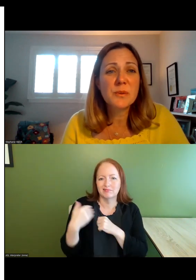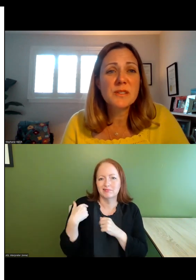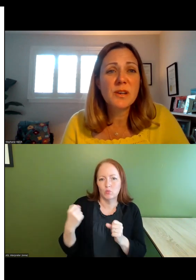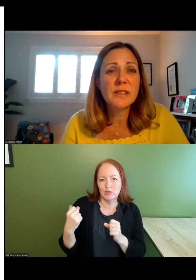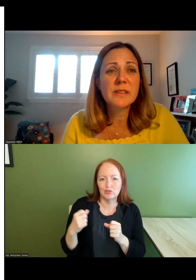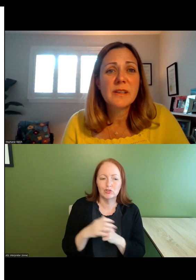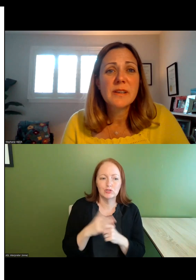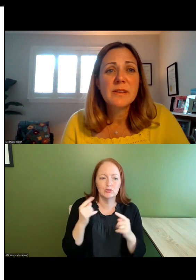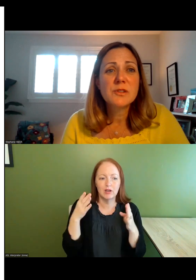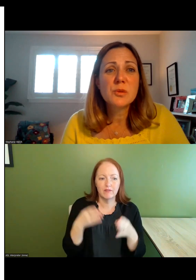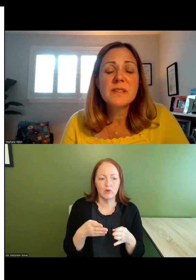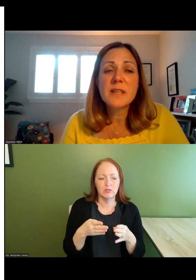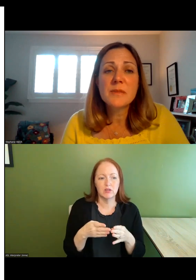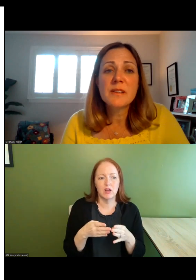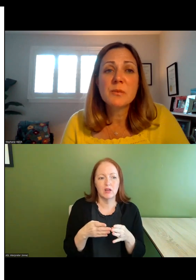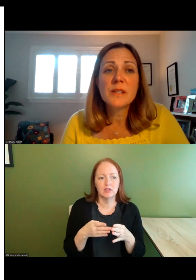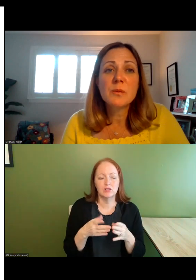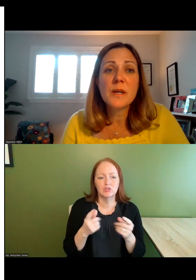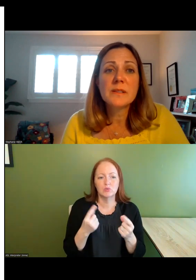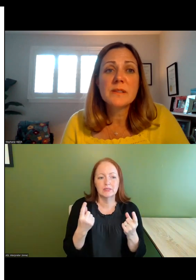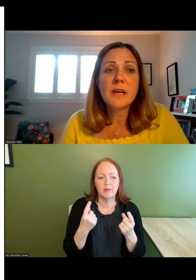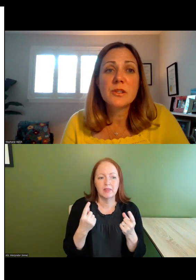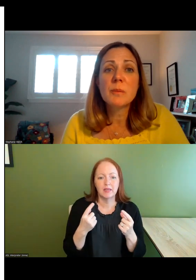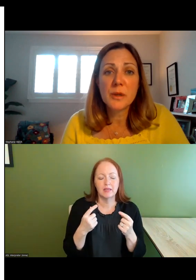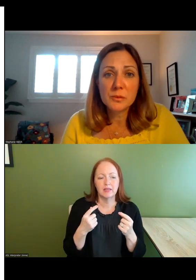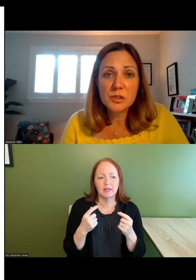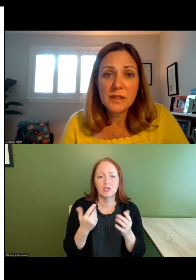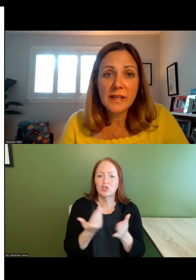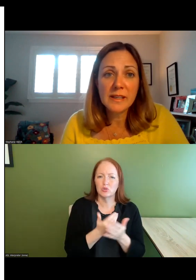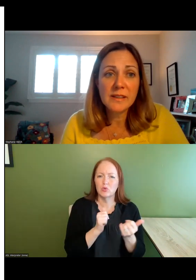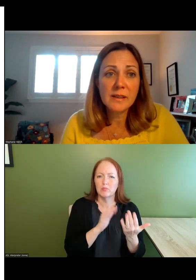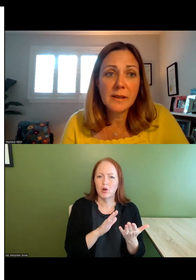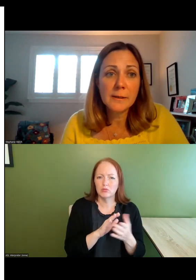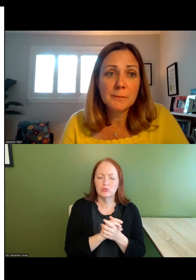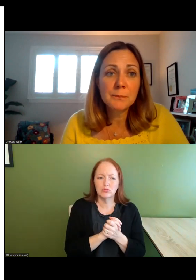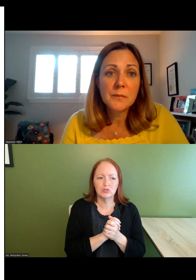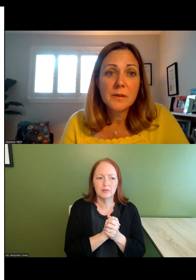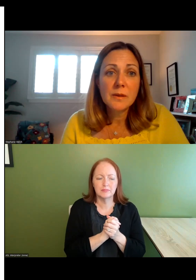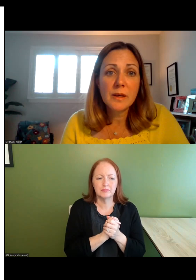trying to focus on doing something that really was a new approach. And I think